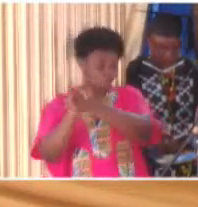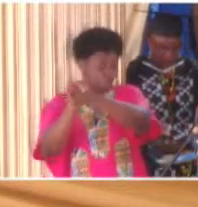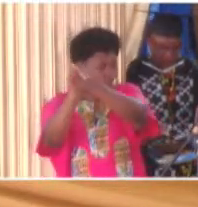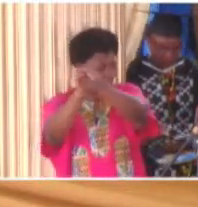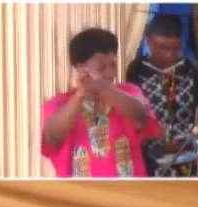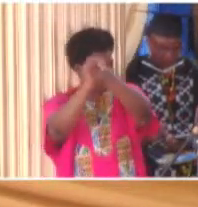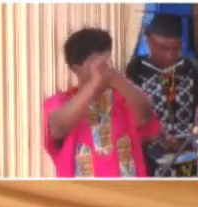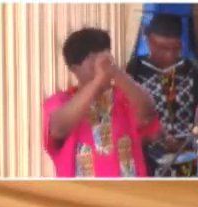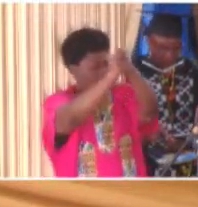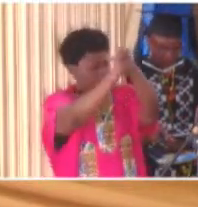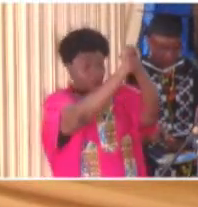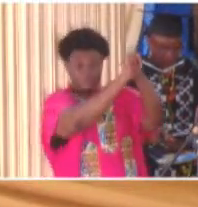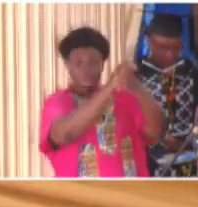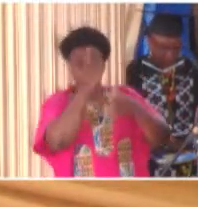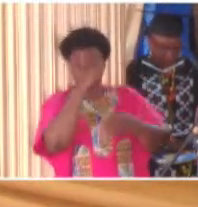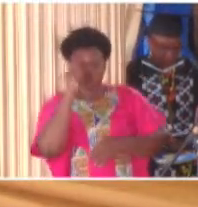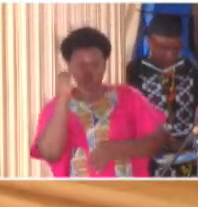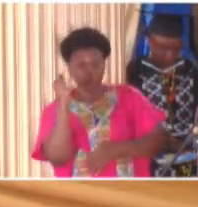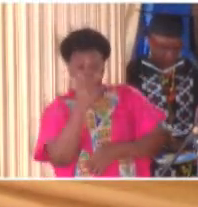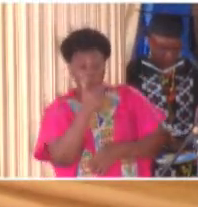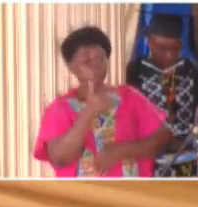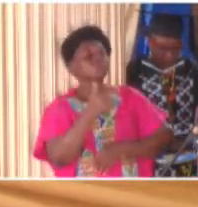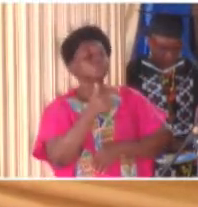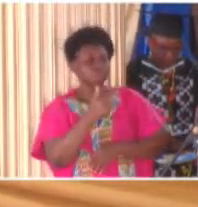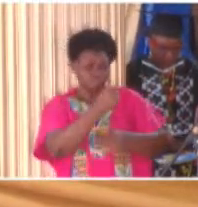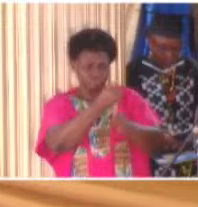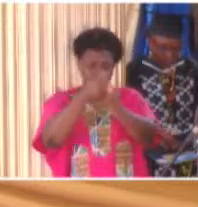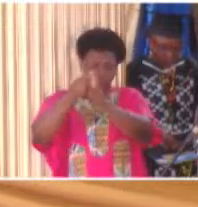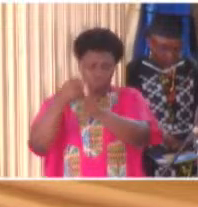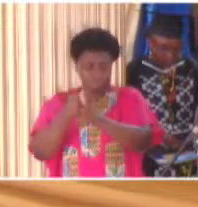congratulations to each and every one of you